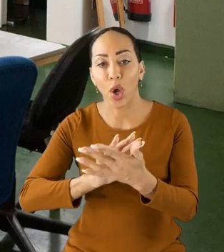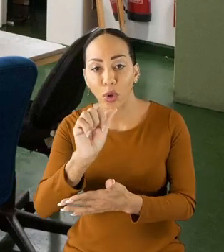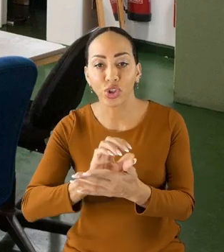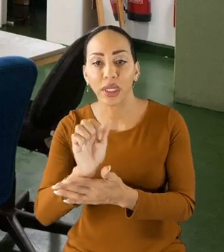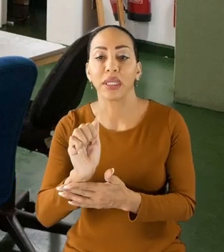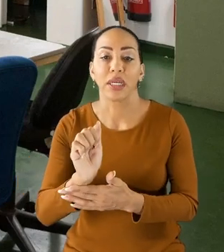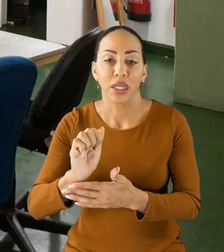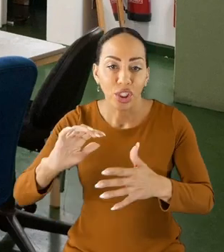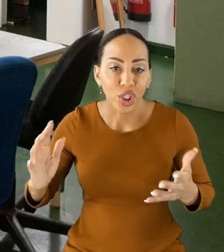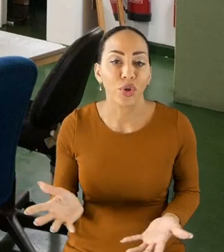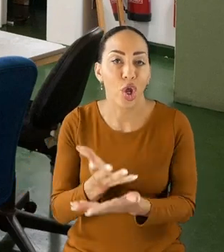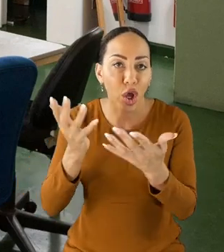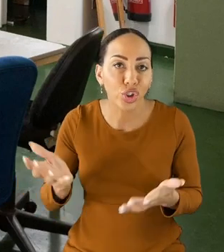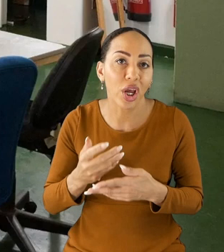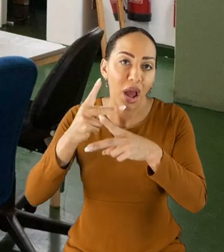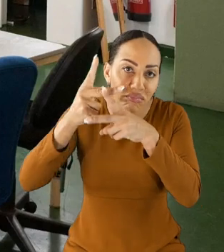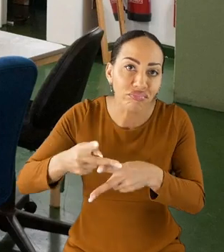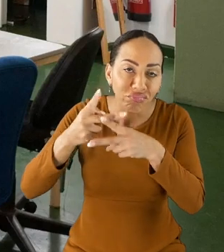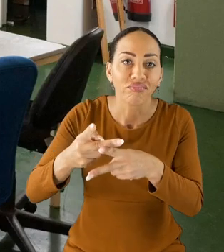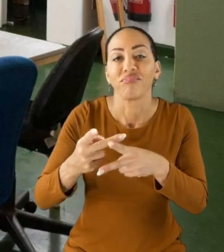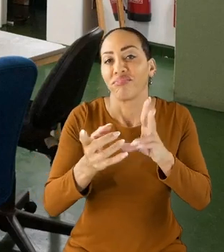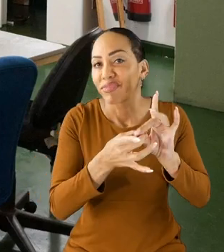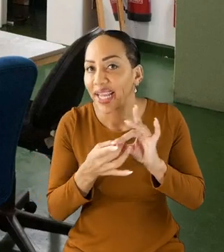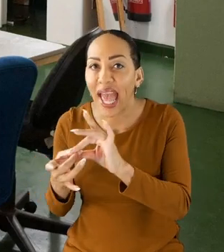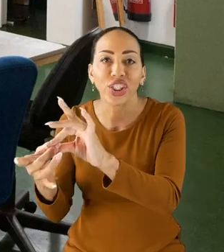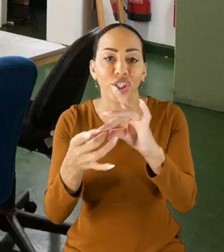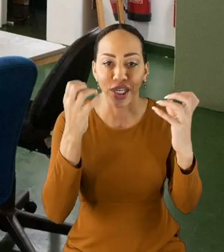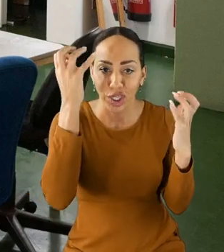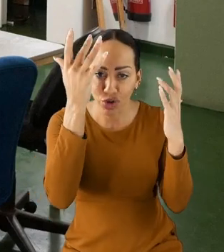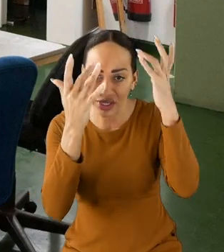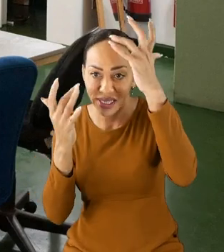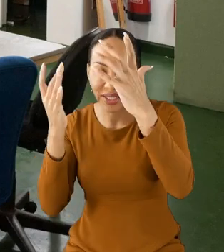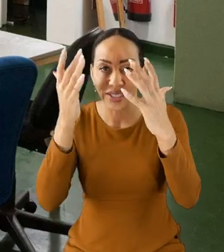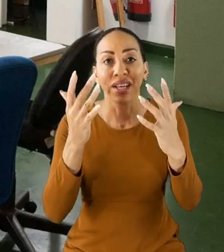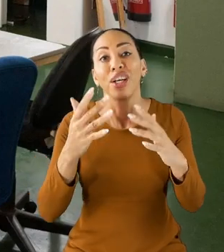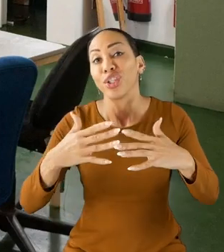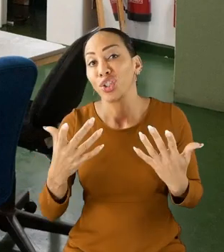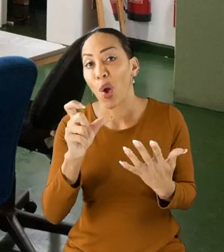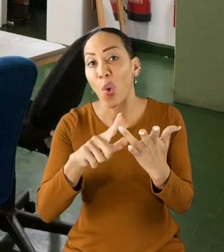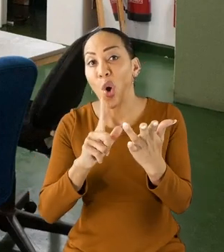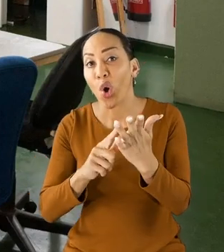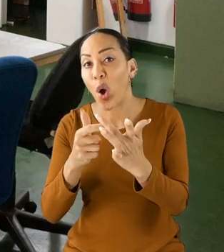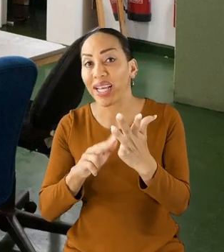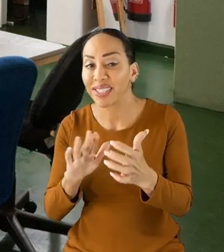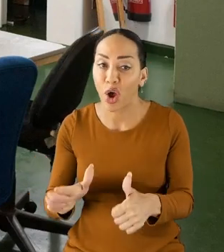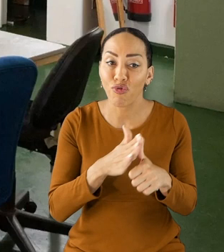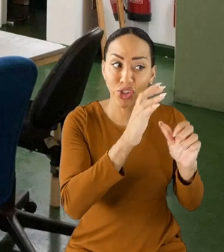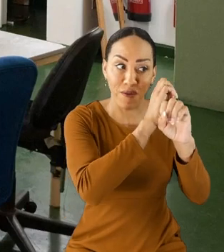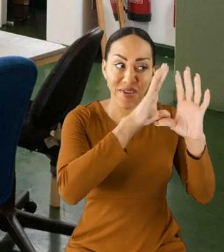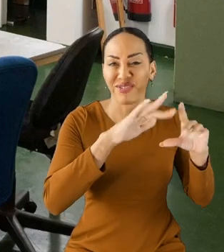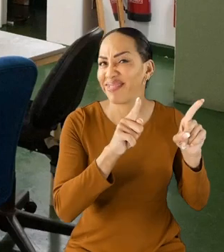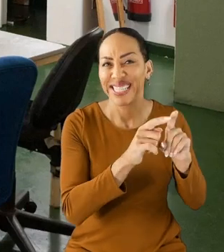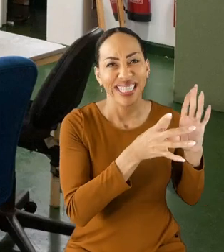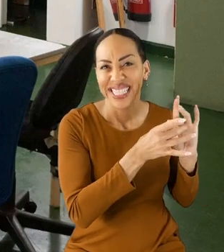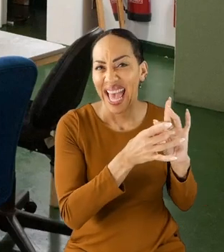creativity, connection and critique. So really that mission hasn't veered too much from Colin's original